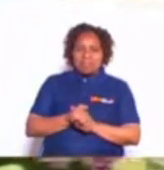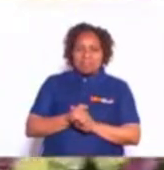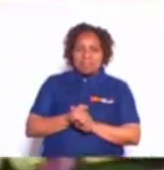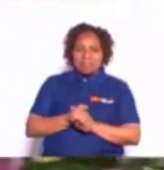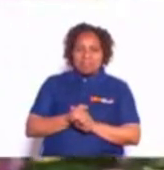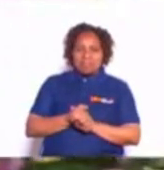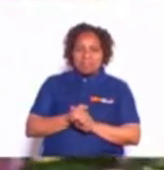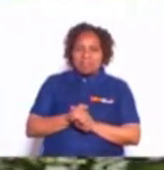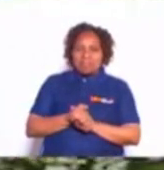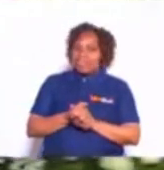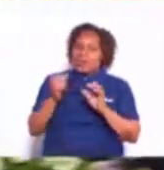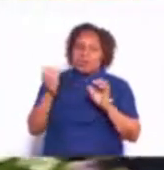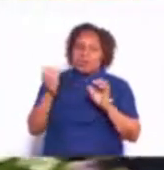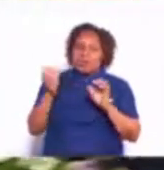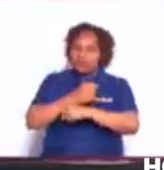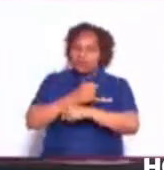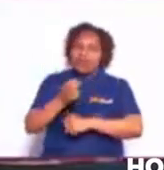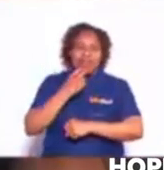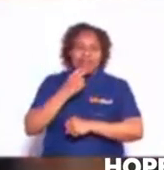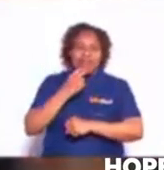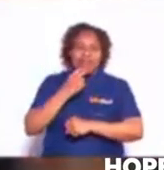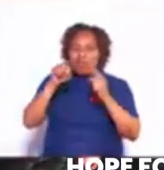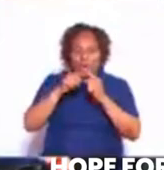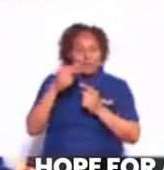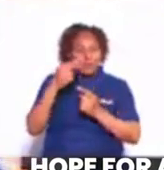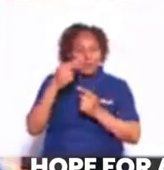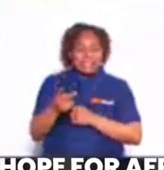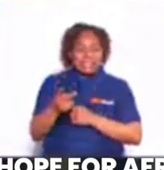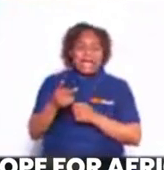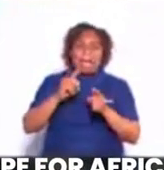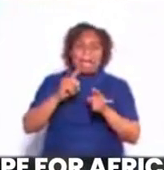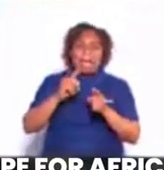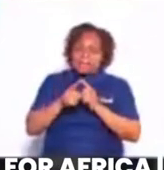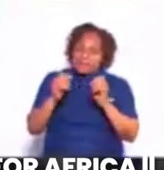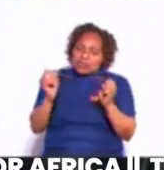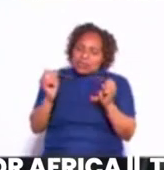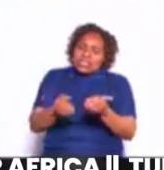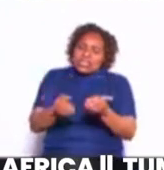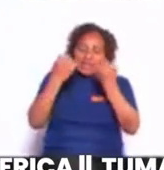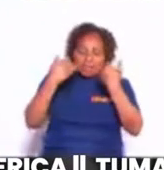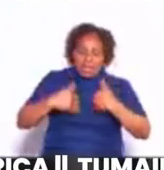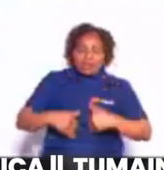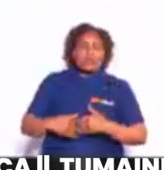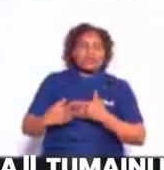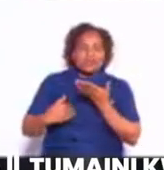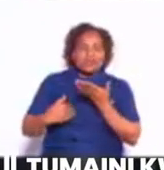We don't laugh when we see that, but we take charge of saving the person.